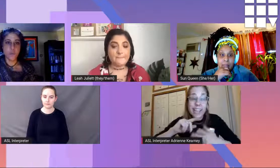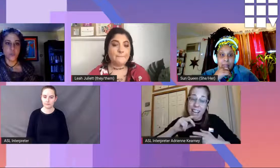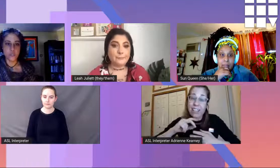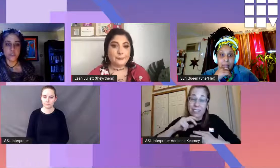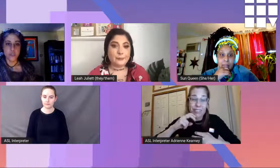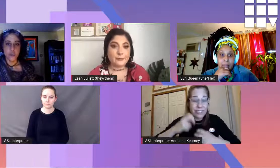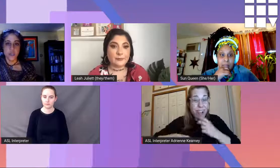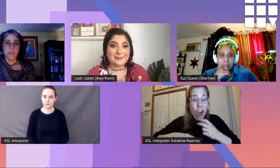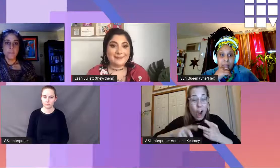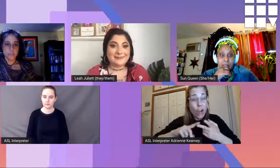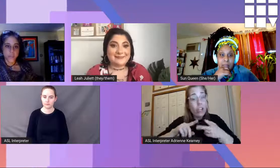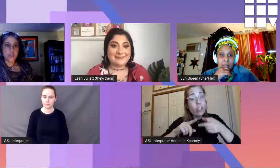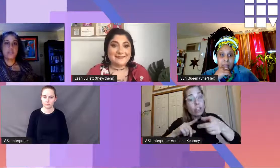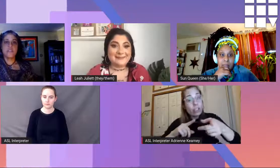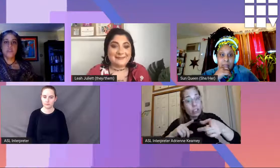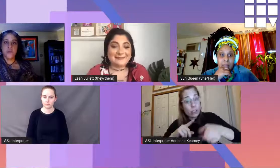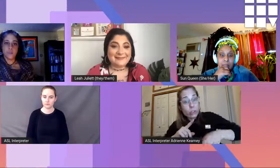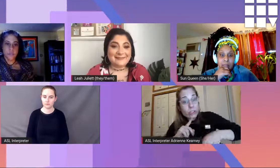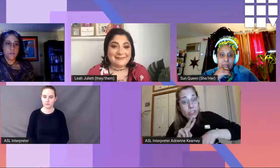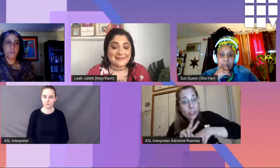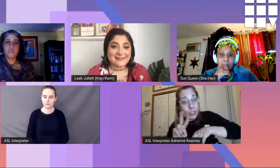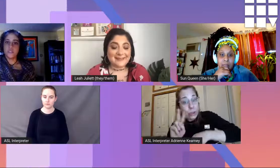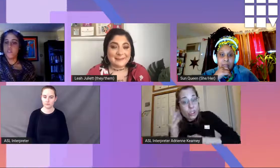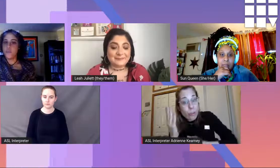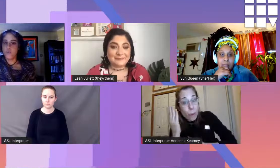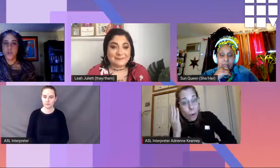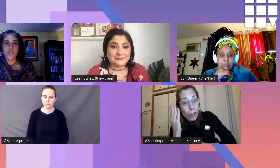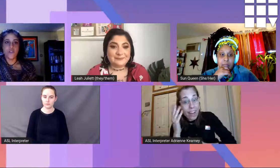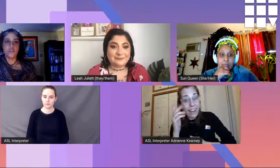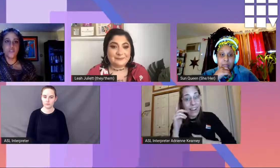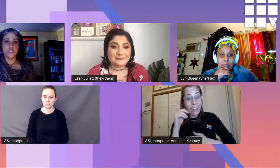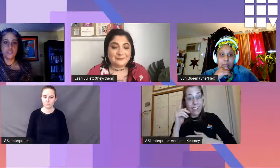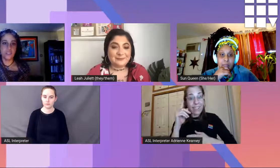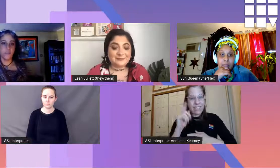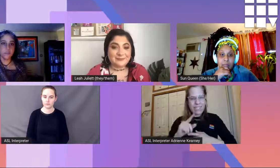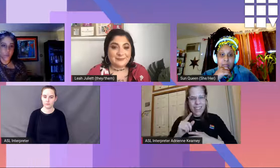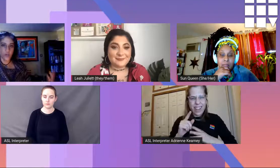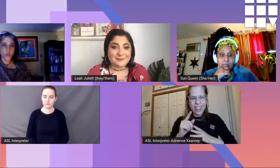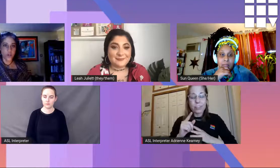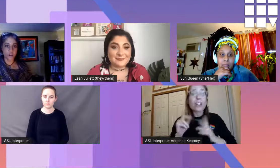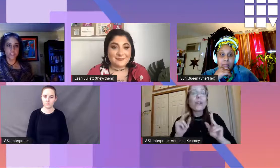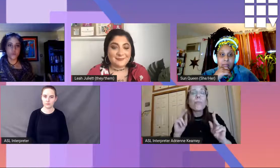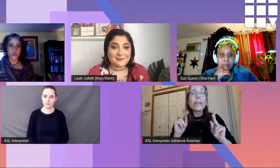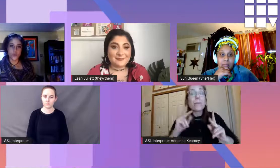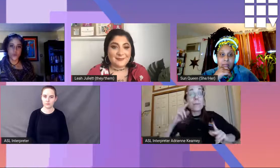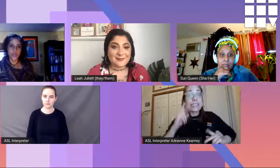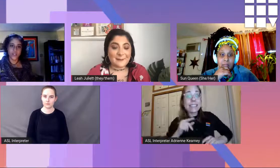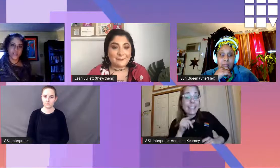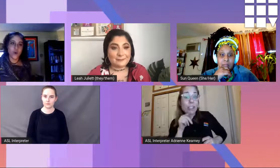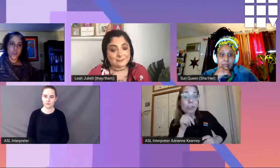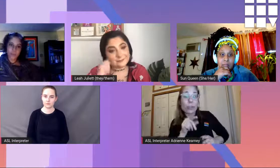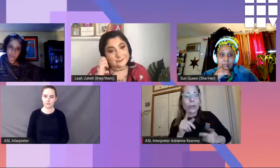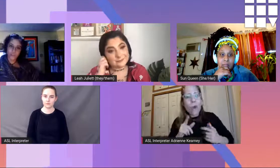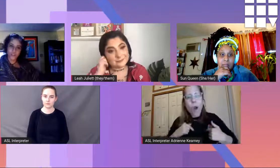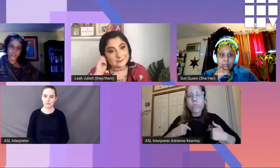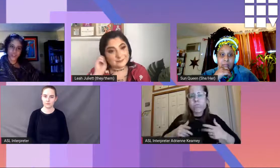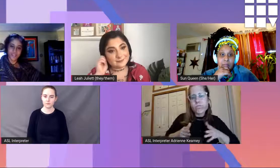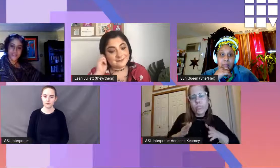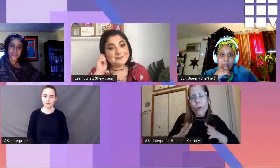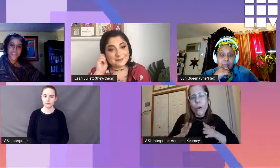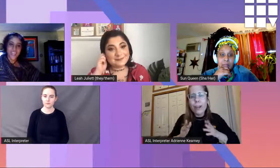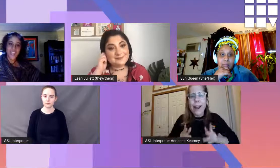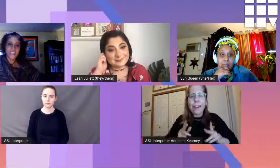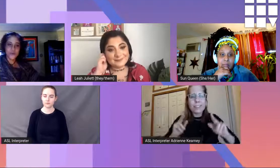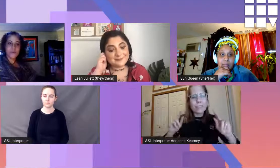2 a.m. moments, because when people see the organizers, they see, I mean, when you're organizing, when you're doing it well, you've got a whole lot of people around you,